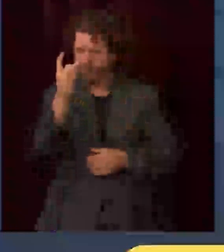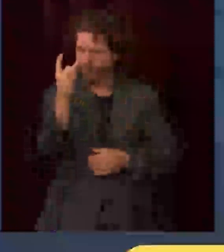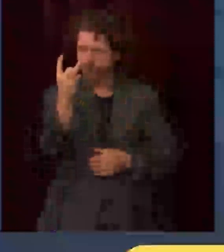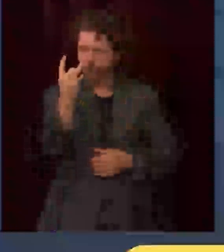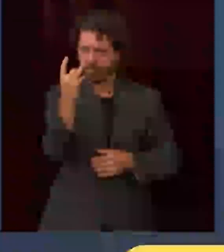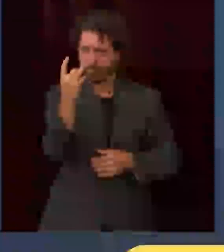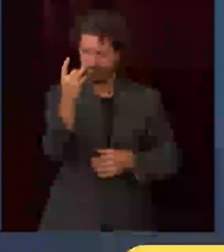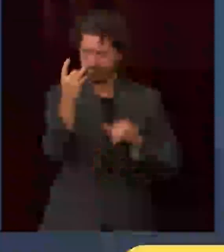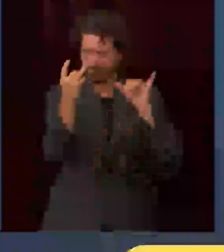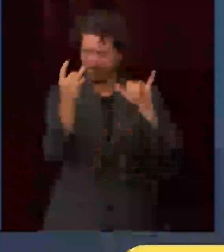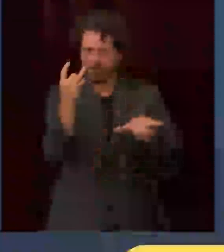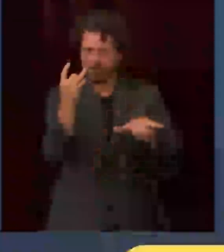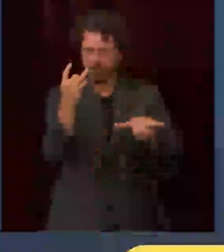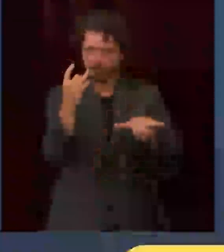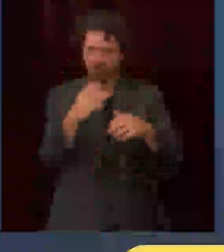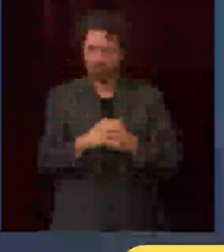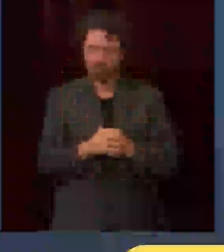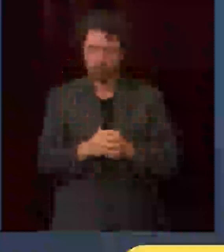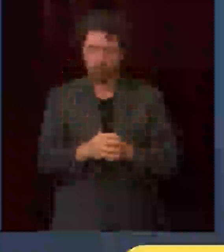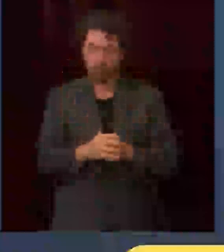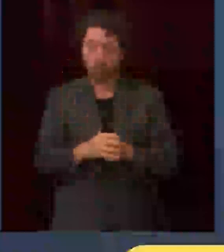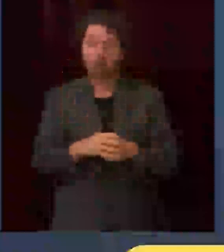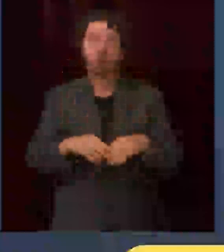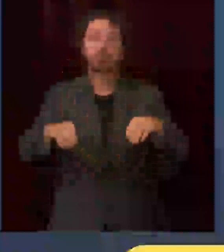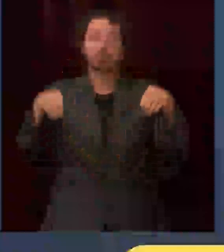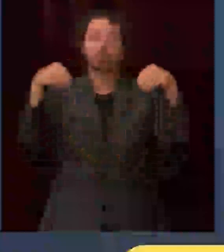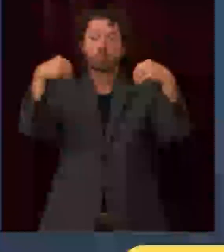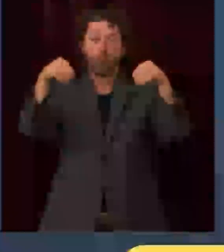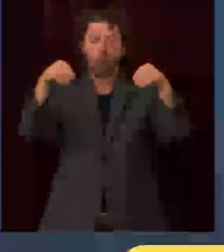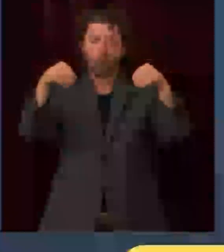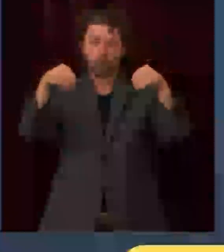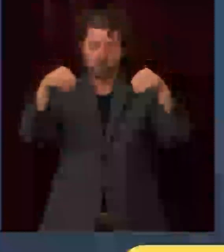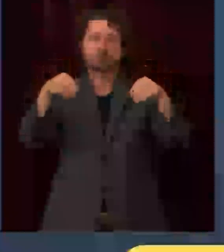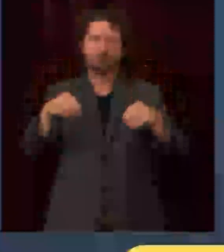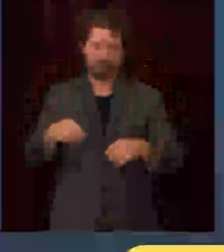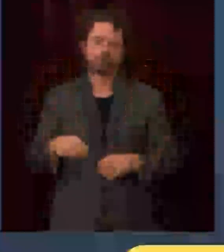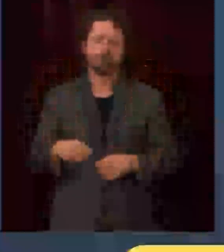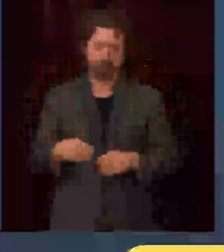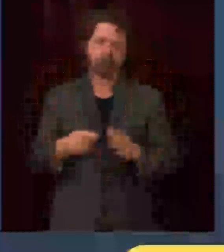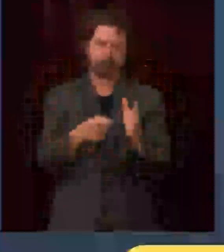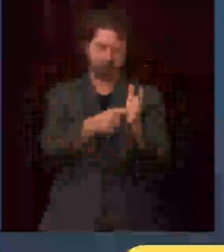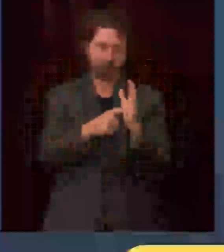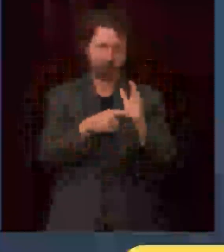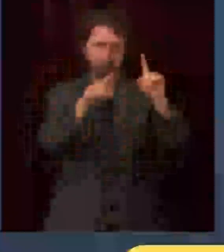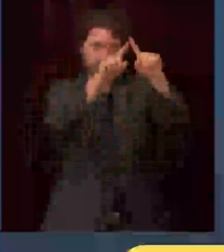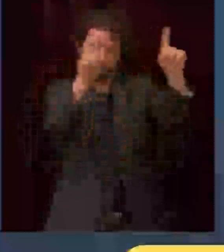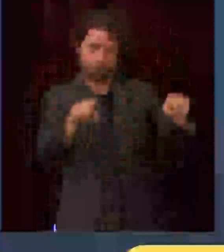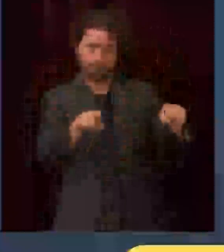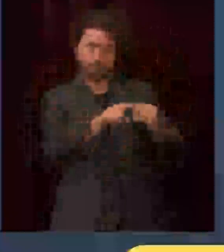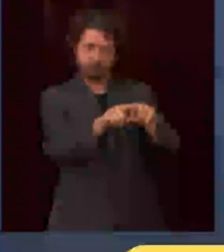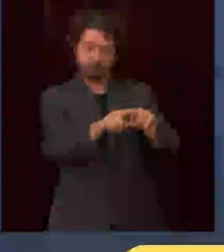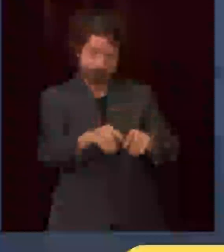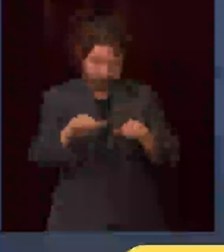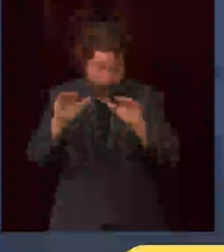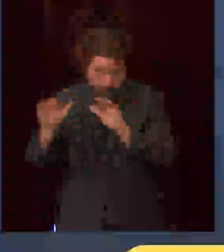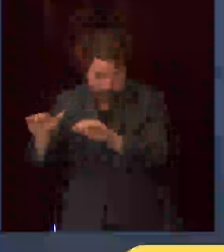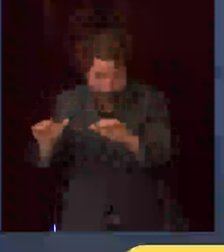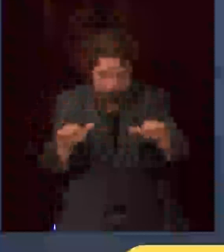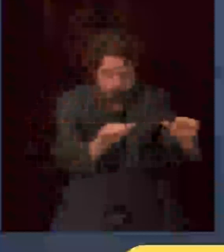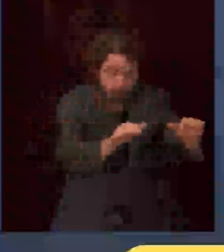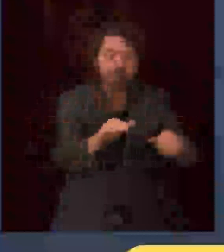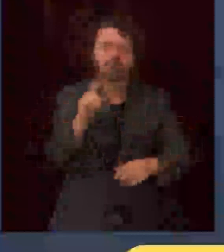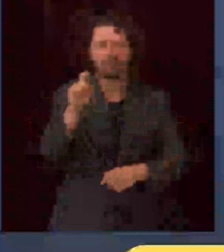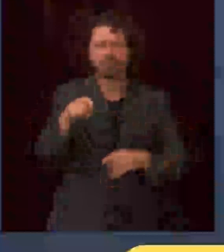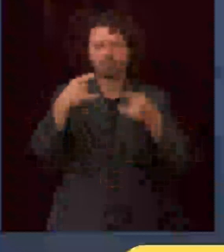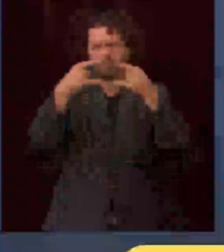that friendly reminder, and we look forward to that success. Again, this is something that the more we all do this, the